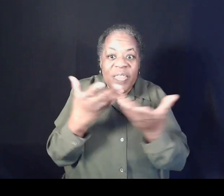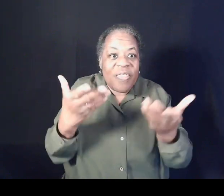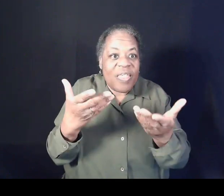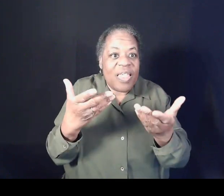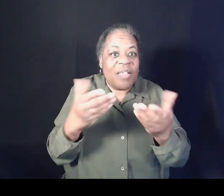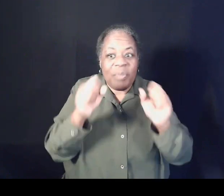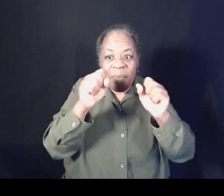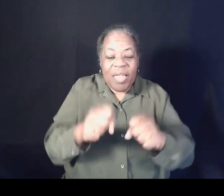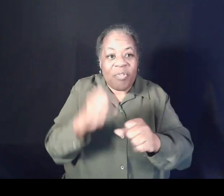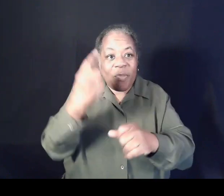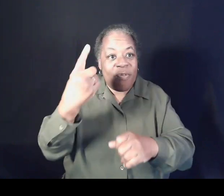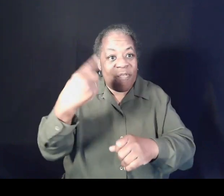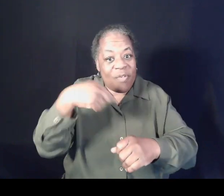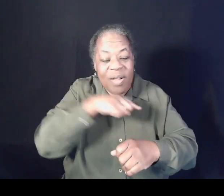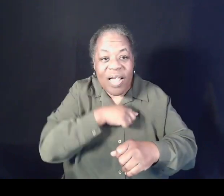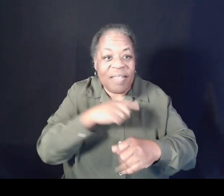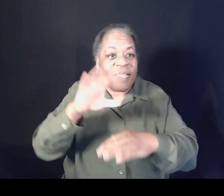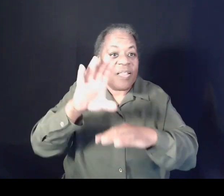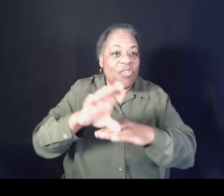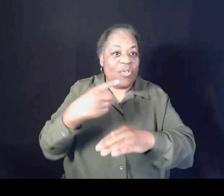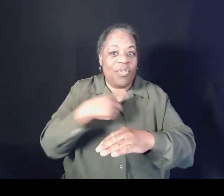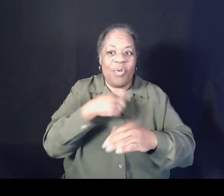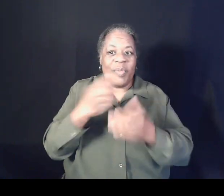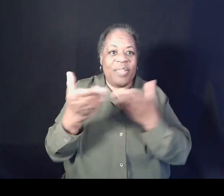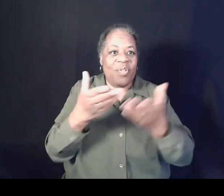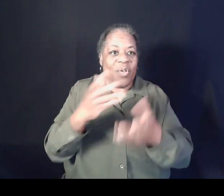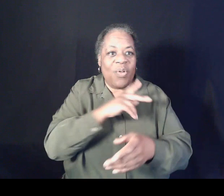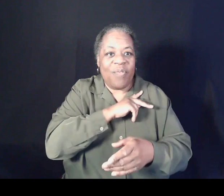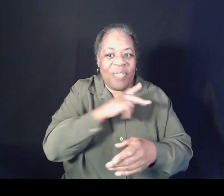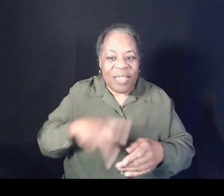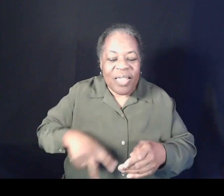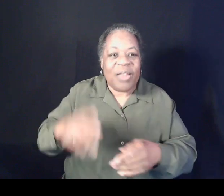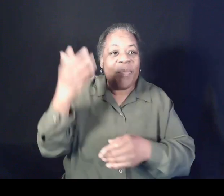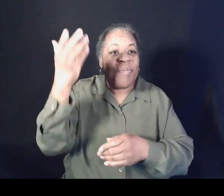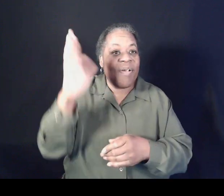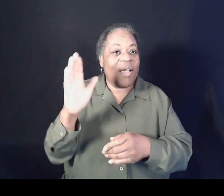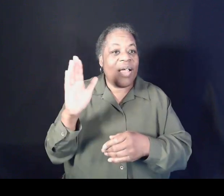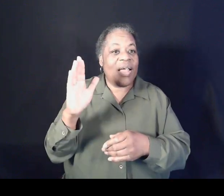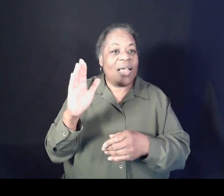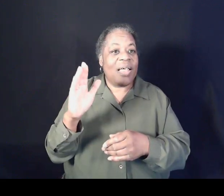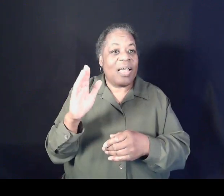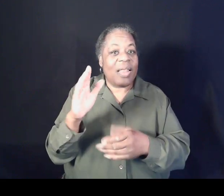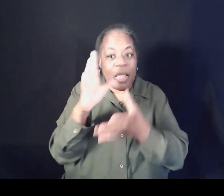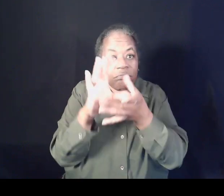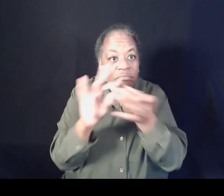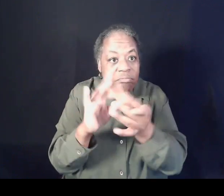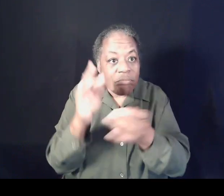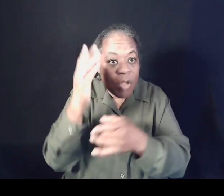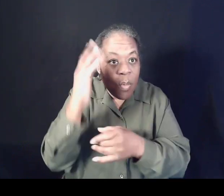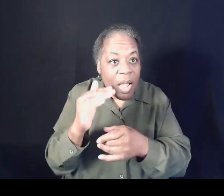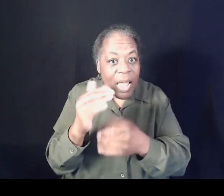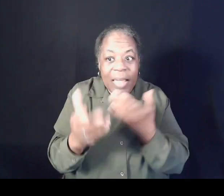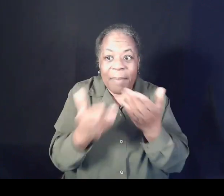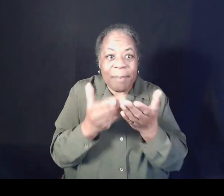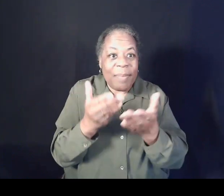church and as we serve the kingdom of God. I share this because chances are you might have a similar experience and